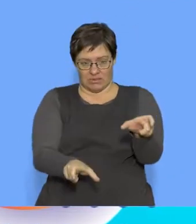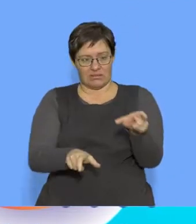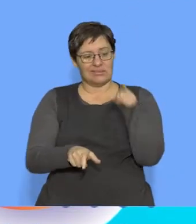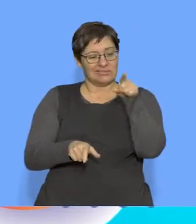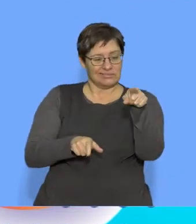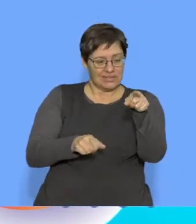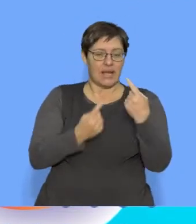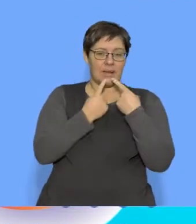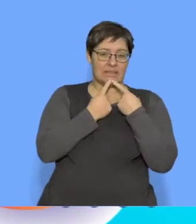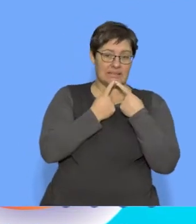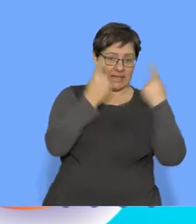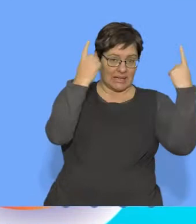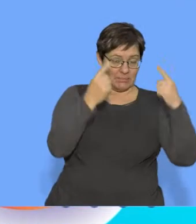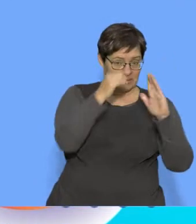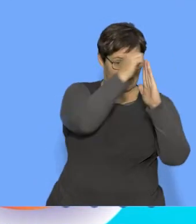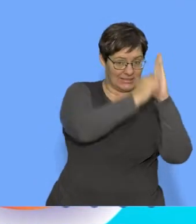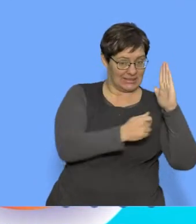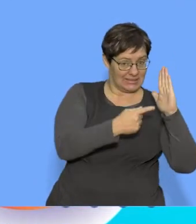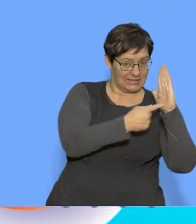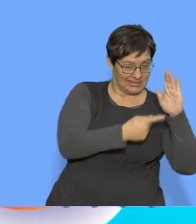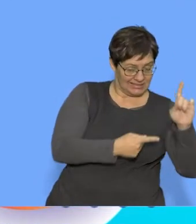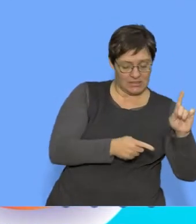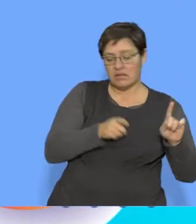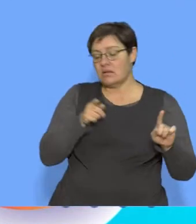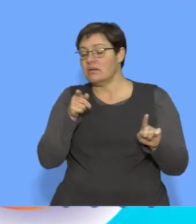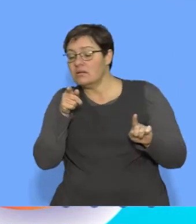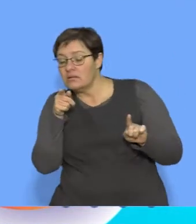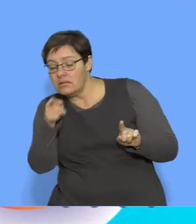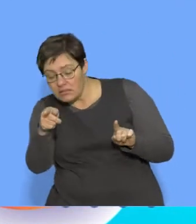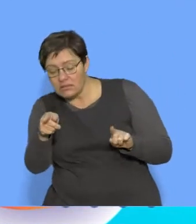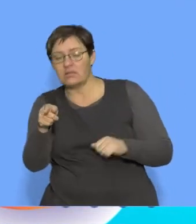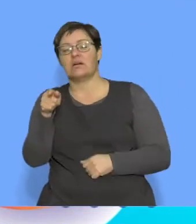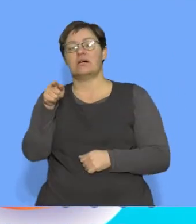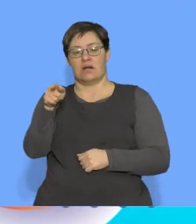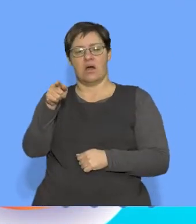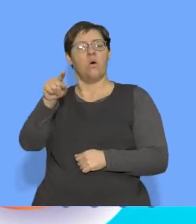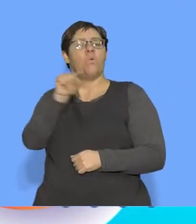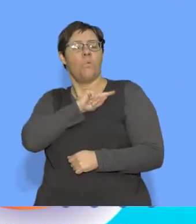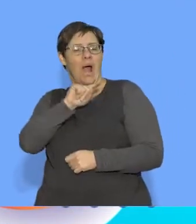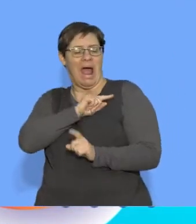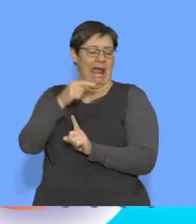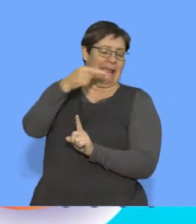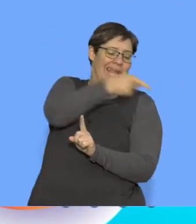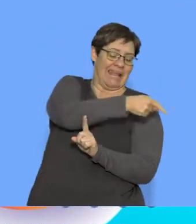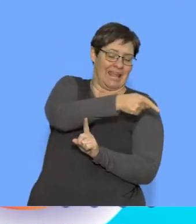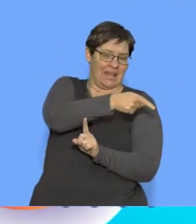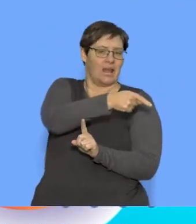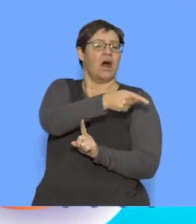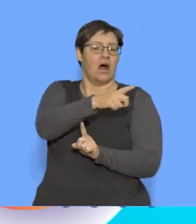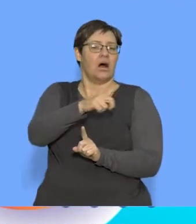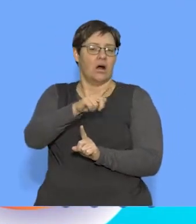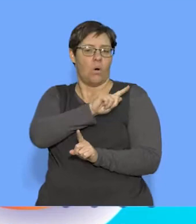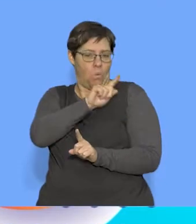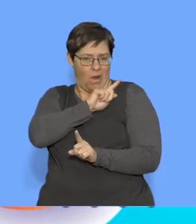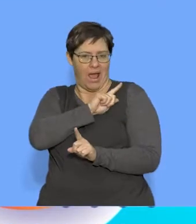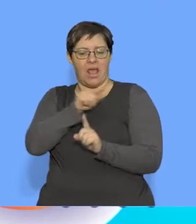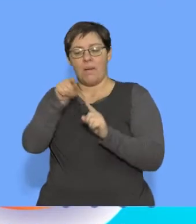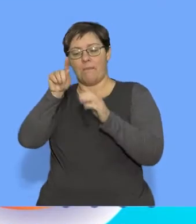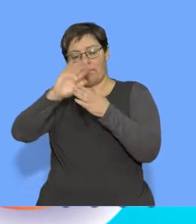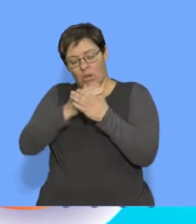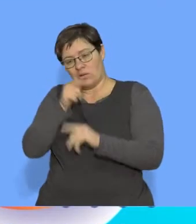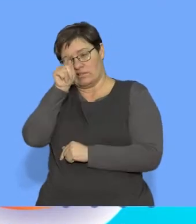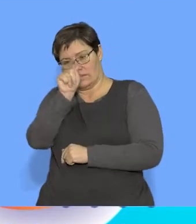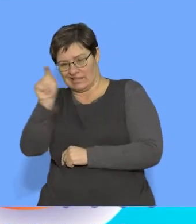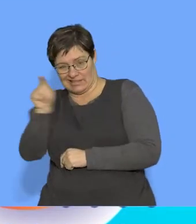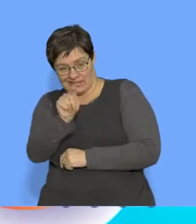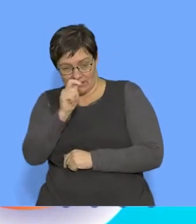the statements that you are going to make. The second column will be the reasons why you think those statements are valid. So at